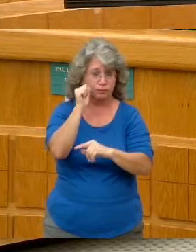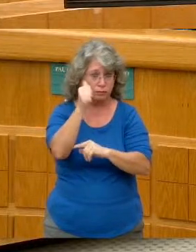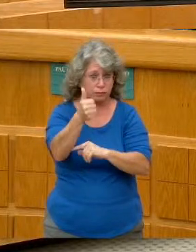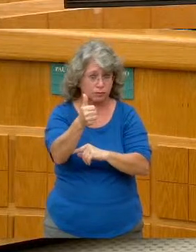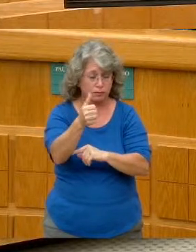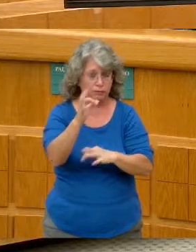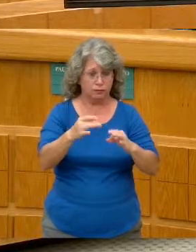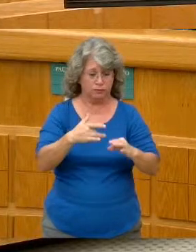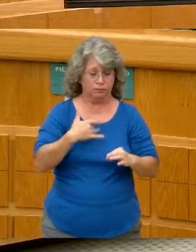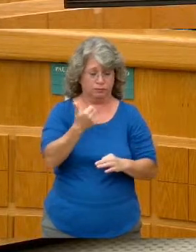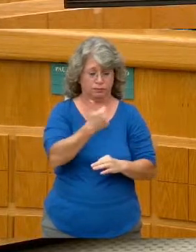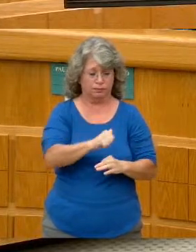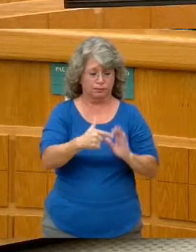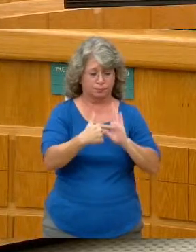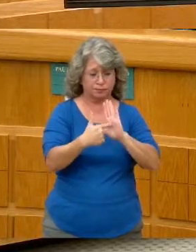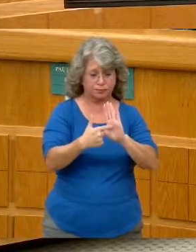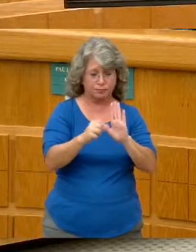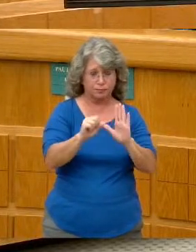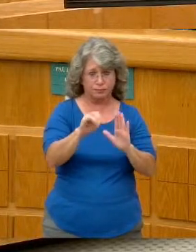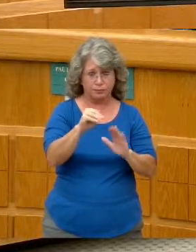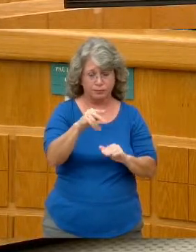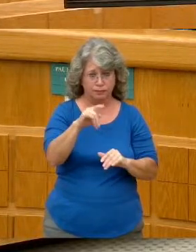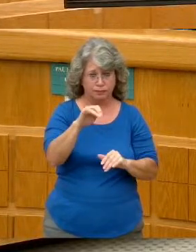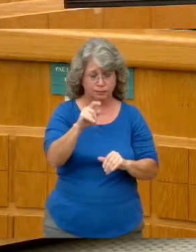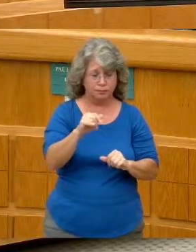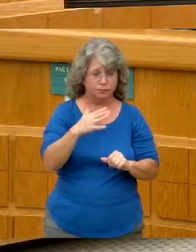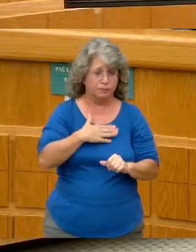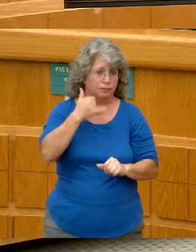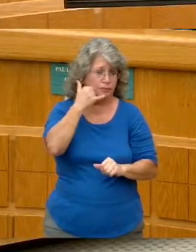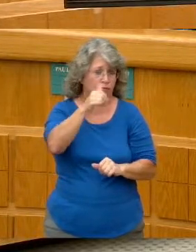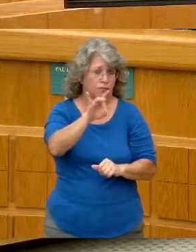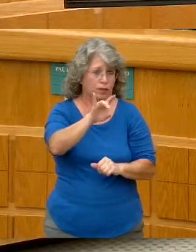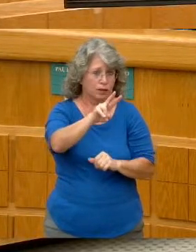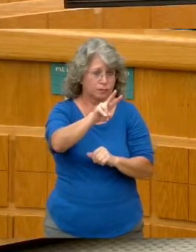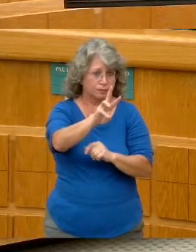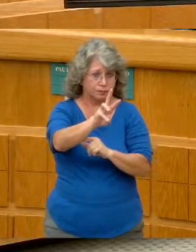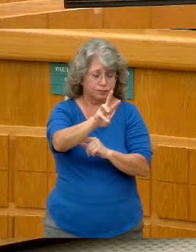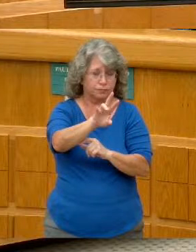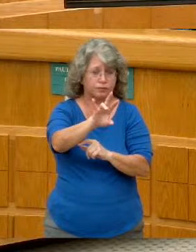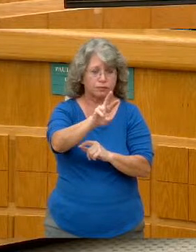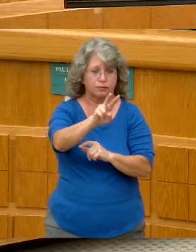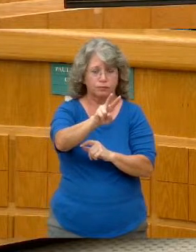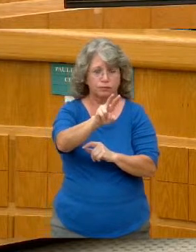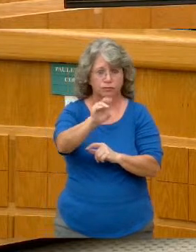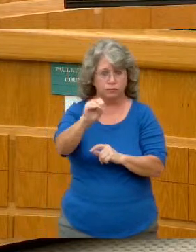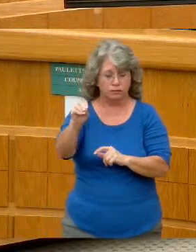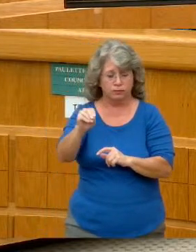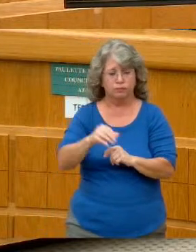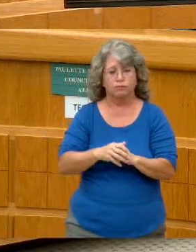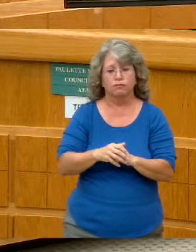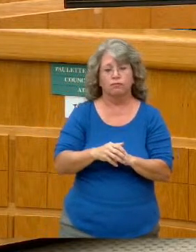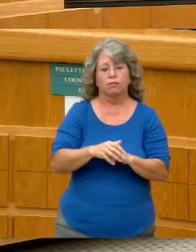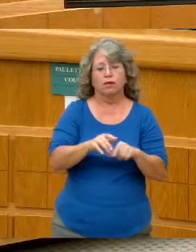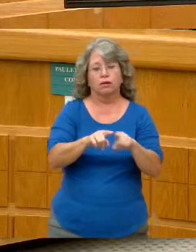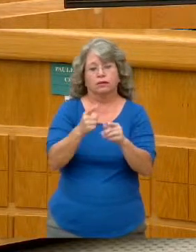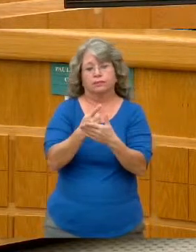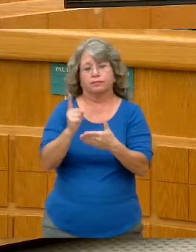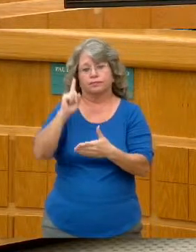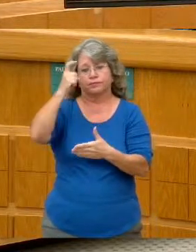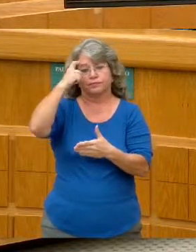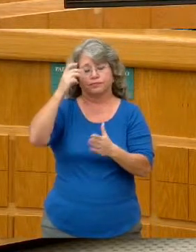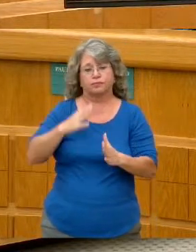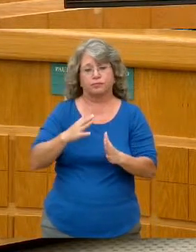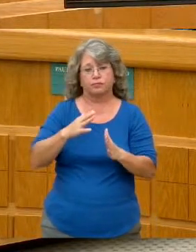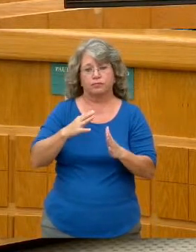the 826-7200. Also, last week, the governor expanded the operation capacity to some businesses and